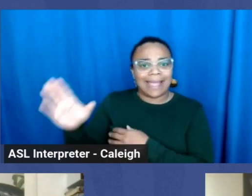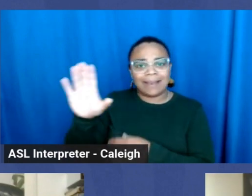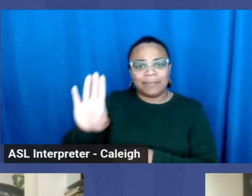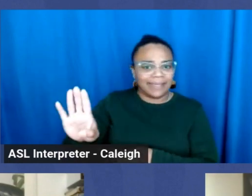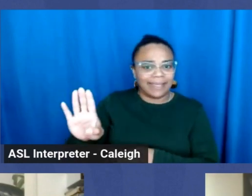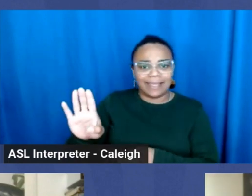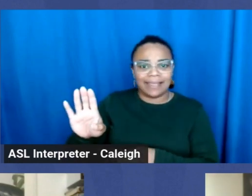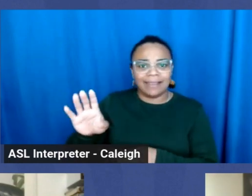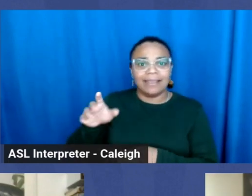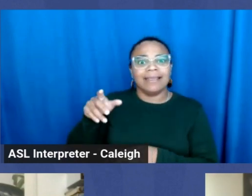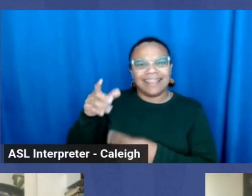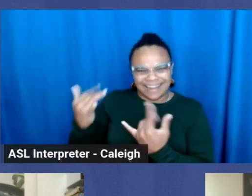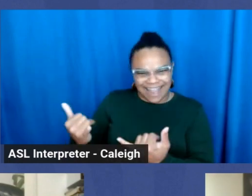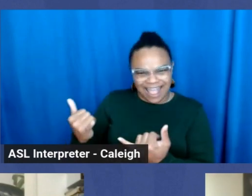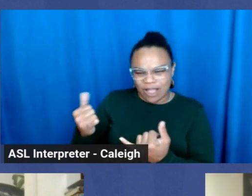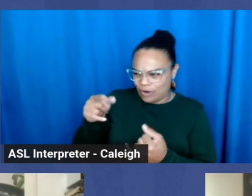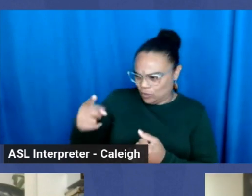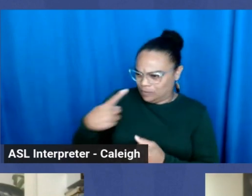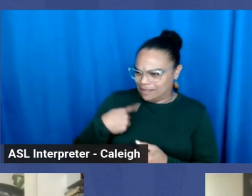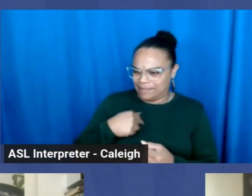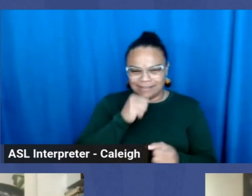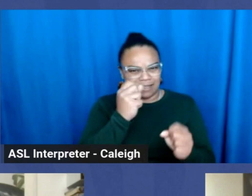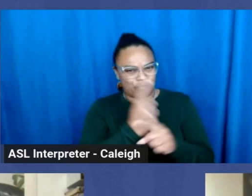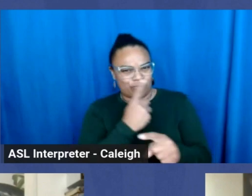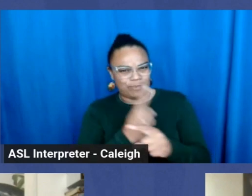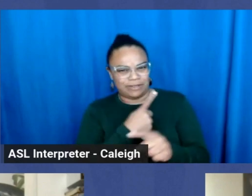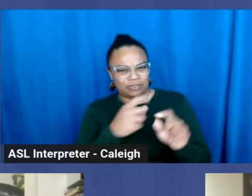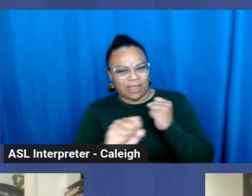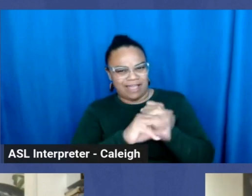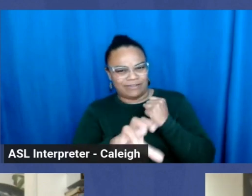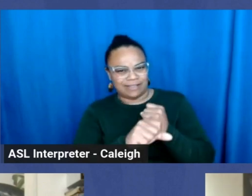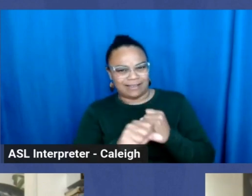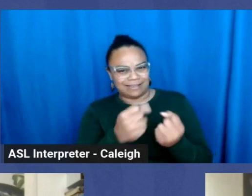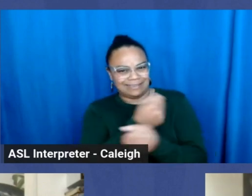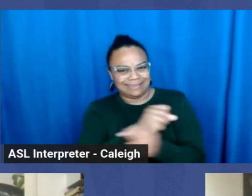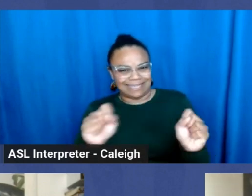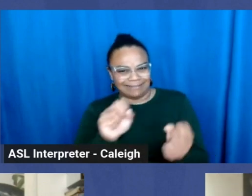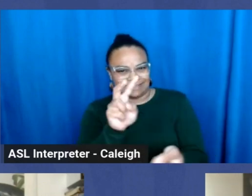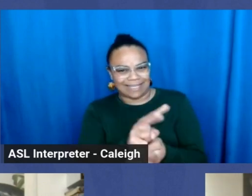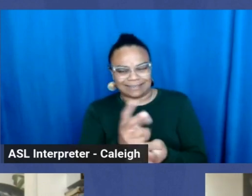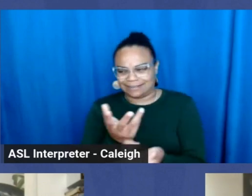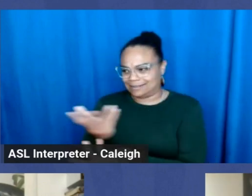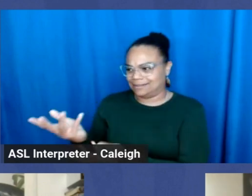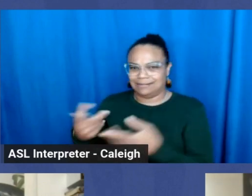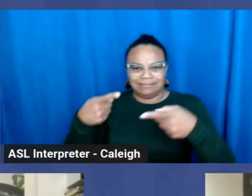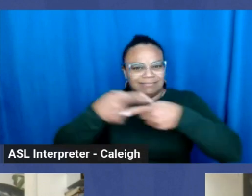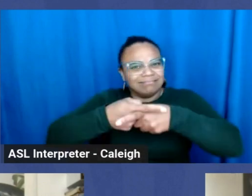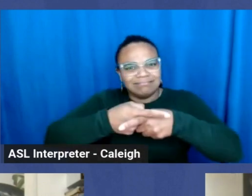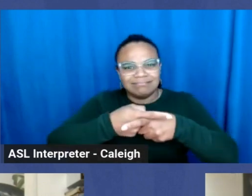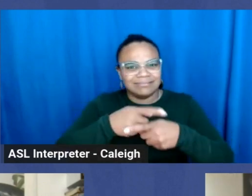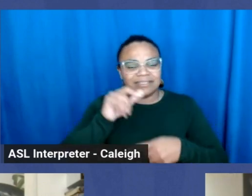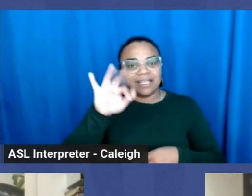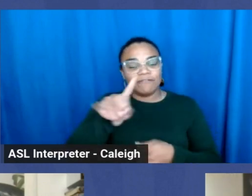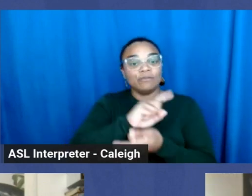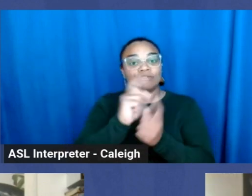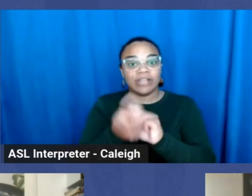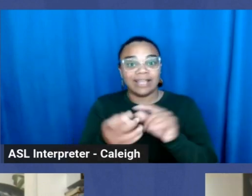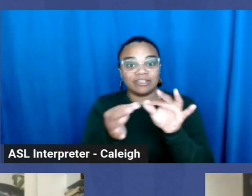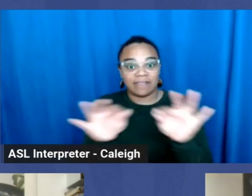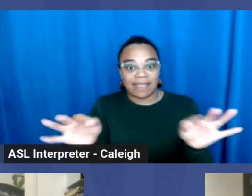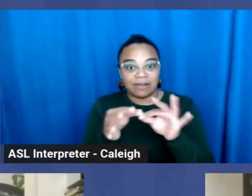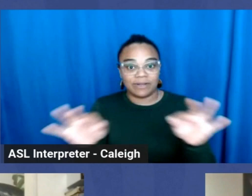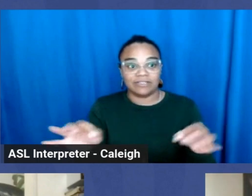to advertise sex in a safe way. As soon as you change the language and we stop saying